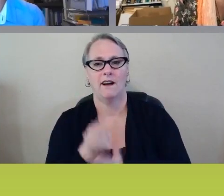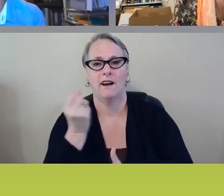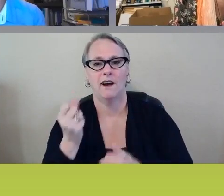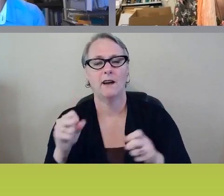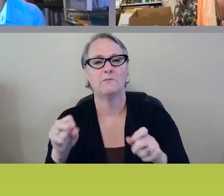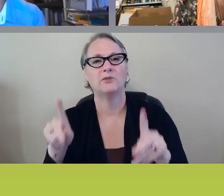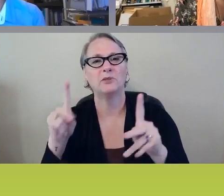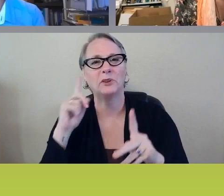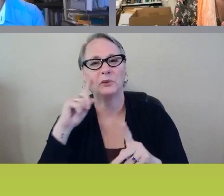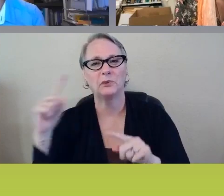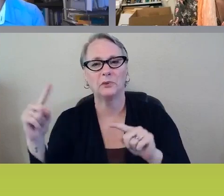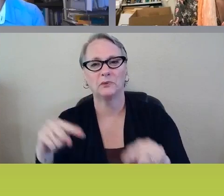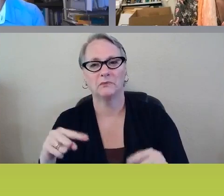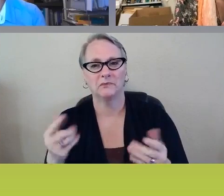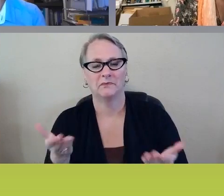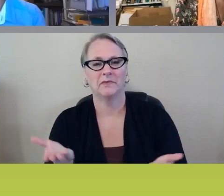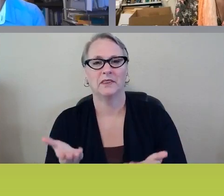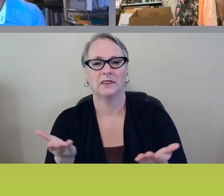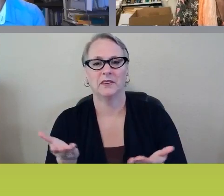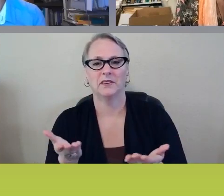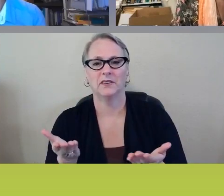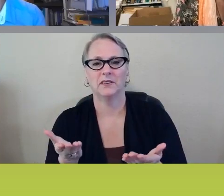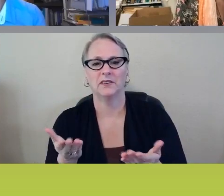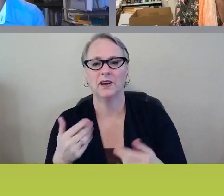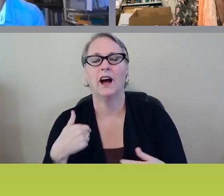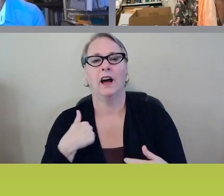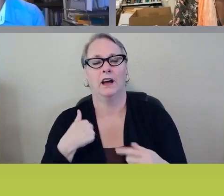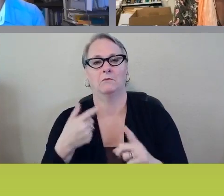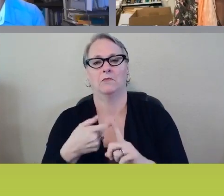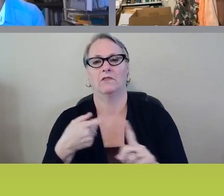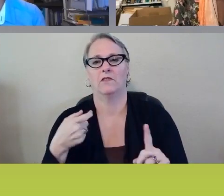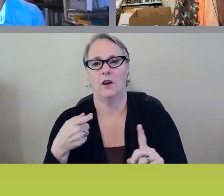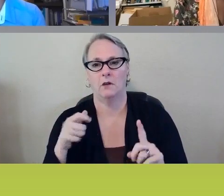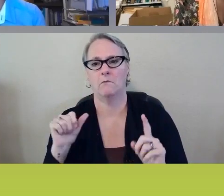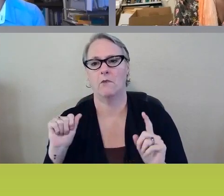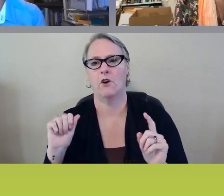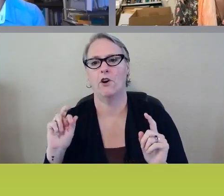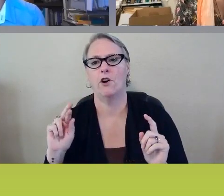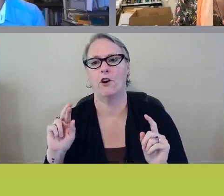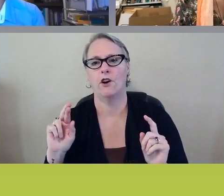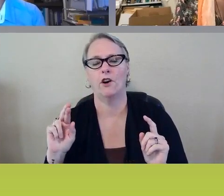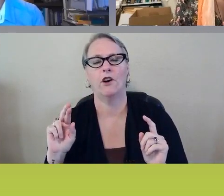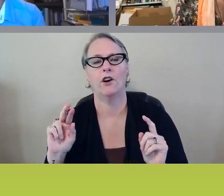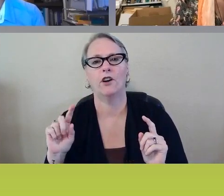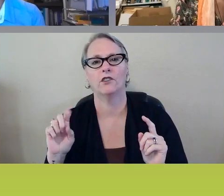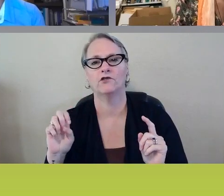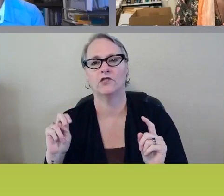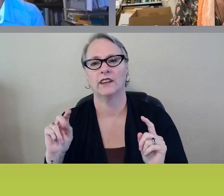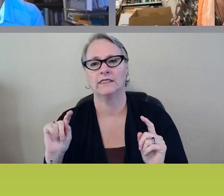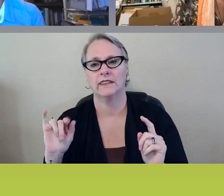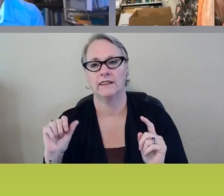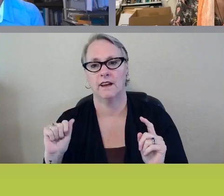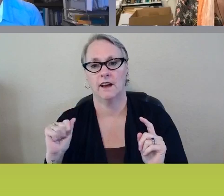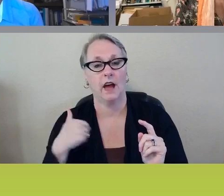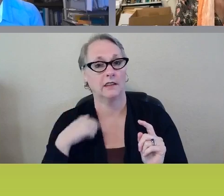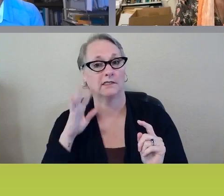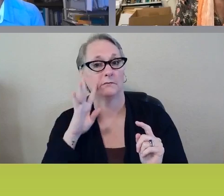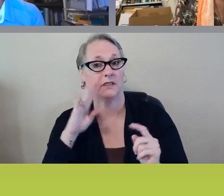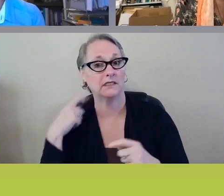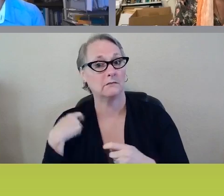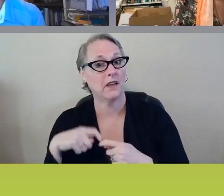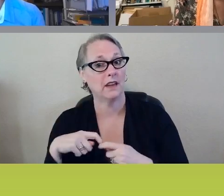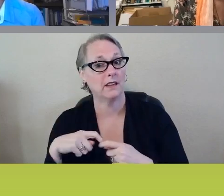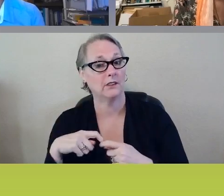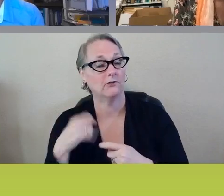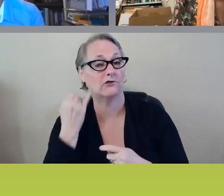here. I'm Nilda Cosco. I'm originally from Argentina, so I speak Spanish. If somebody is there, I would